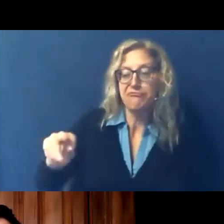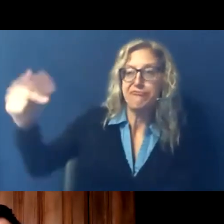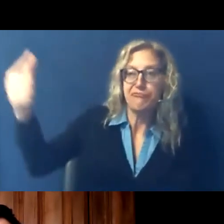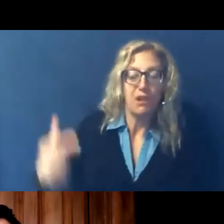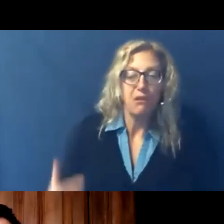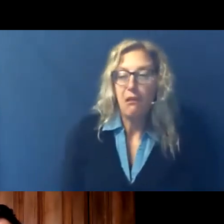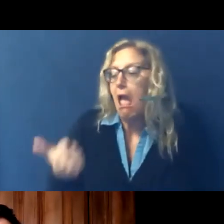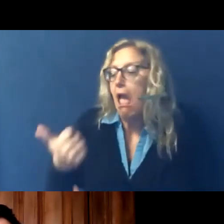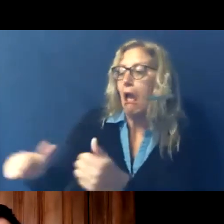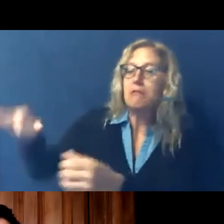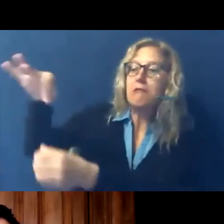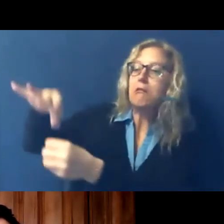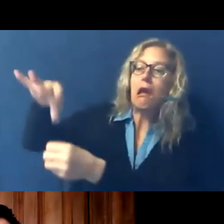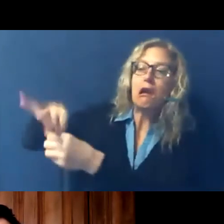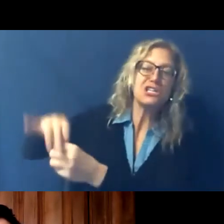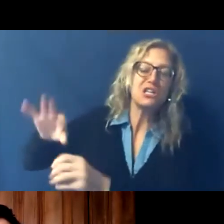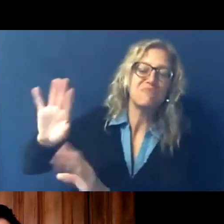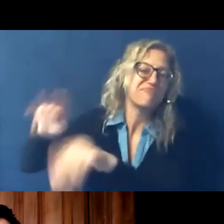outcome that they do not